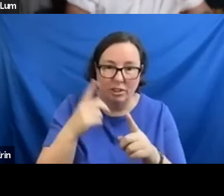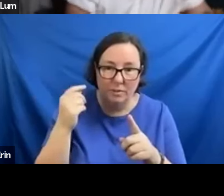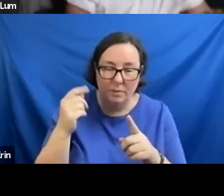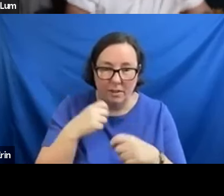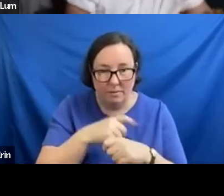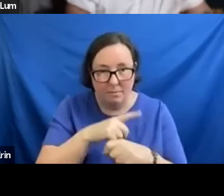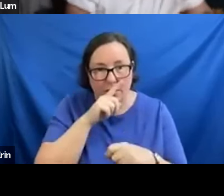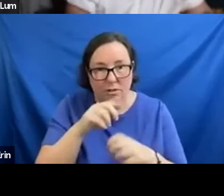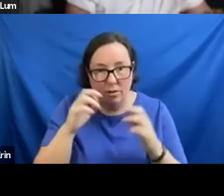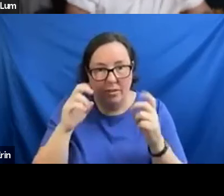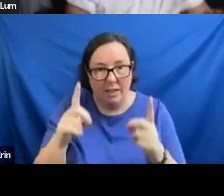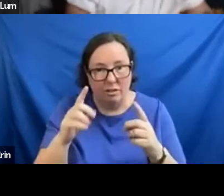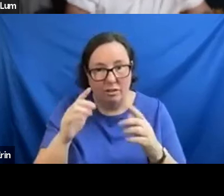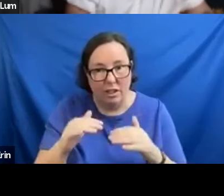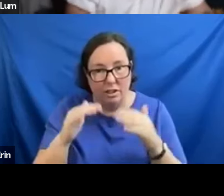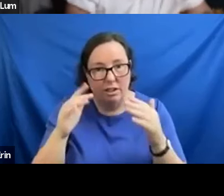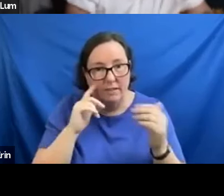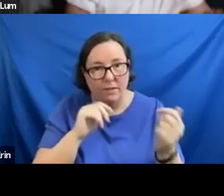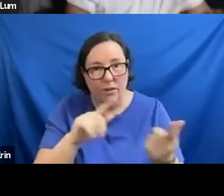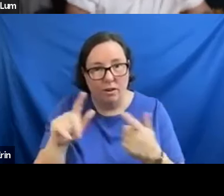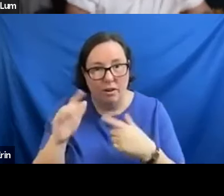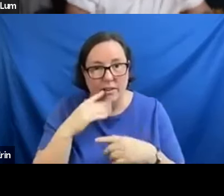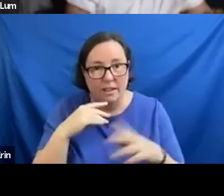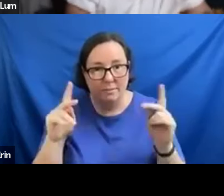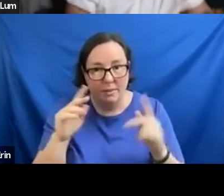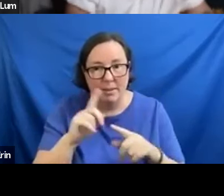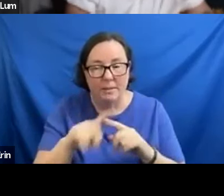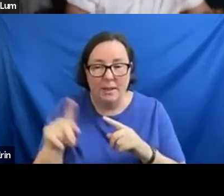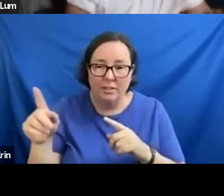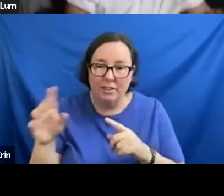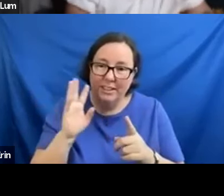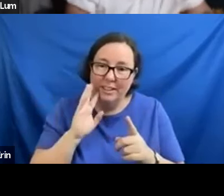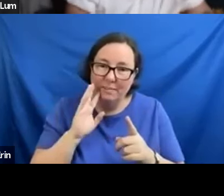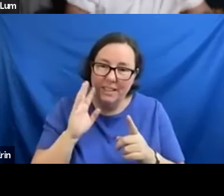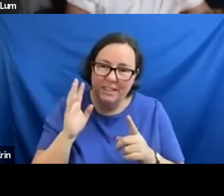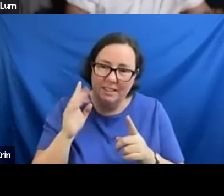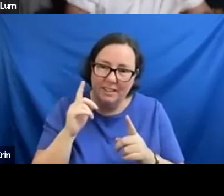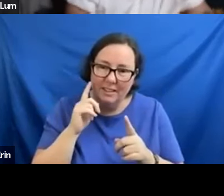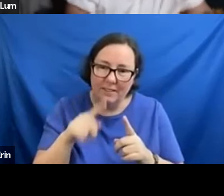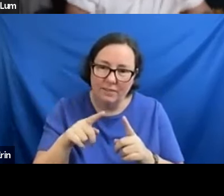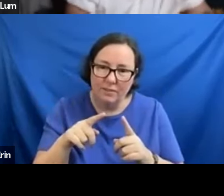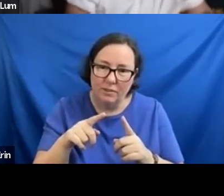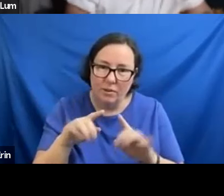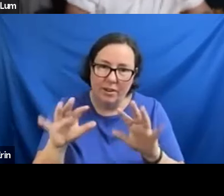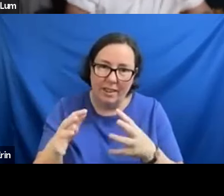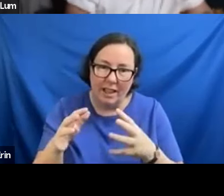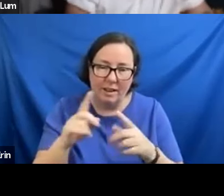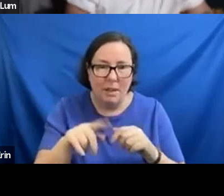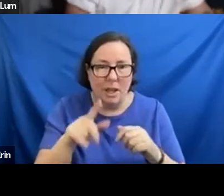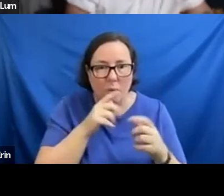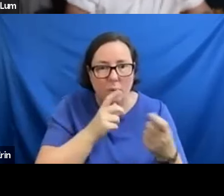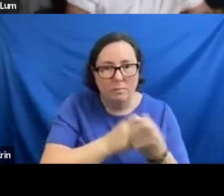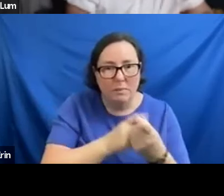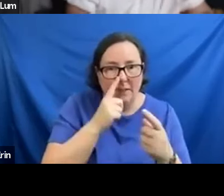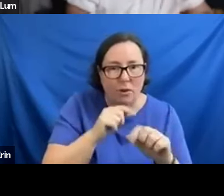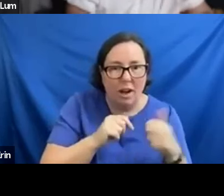ensure the education of equality for the colored people. She speaks loud for the specific population, but who speaks for the